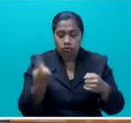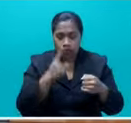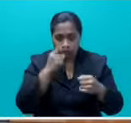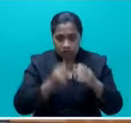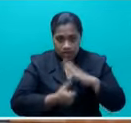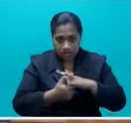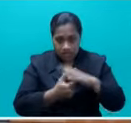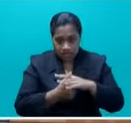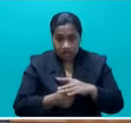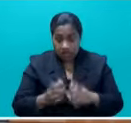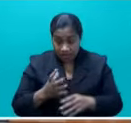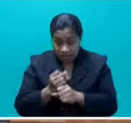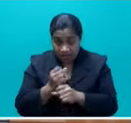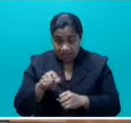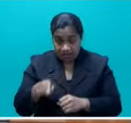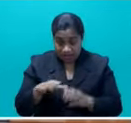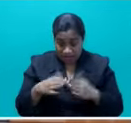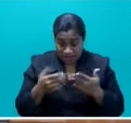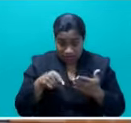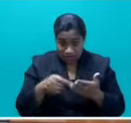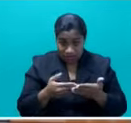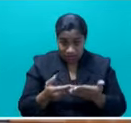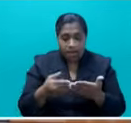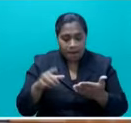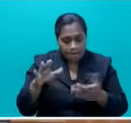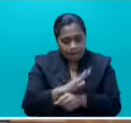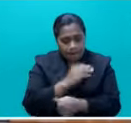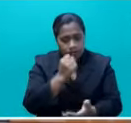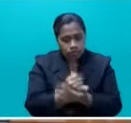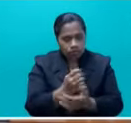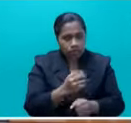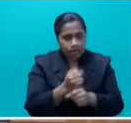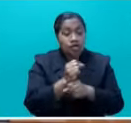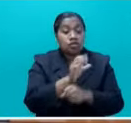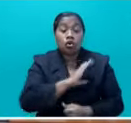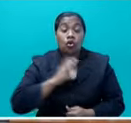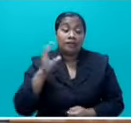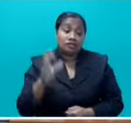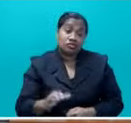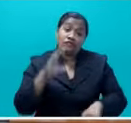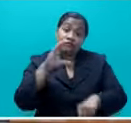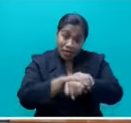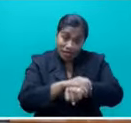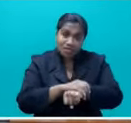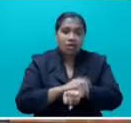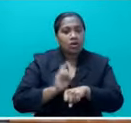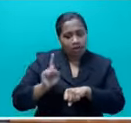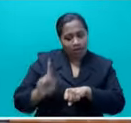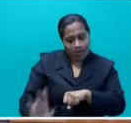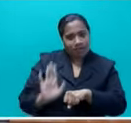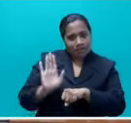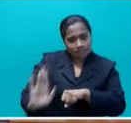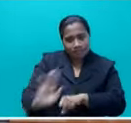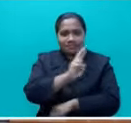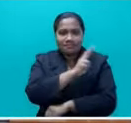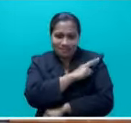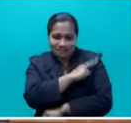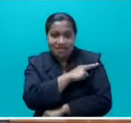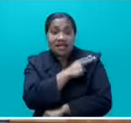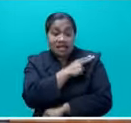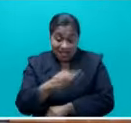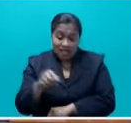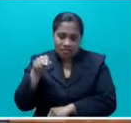the register is up to date. So essentially, the Commissioner of Police has carriage of this register. And he will then authorize people to